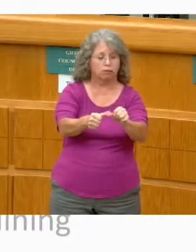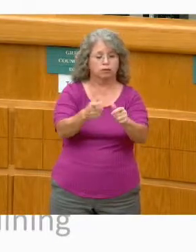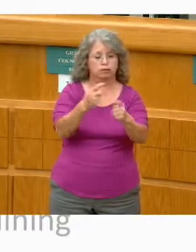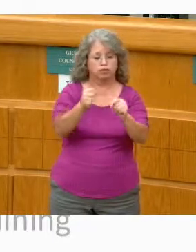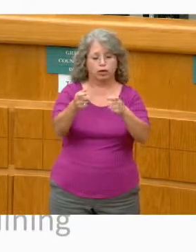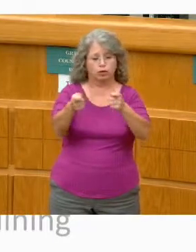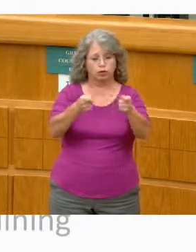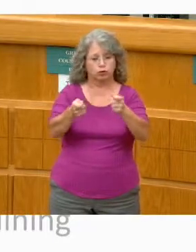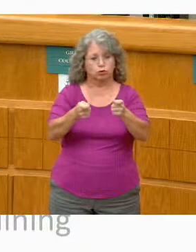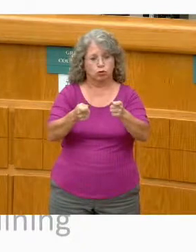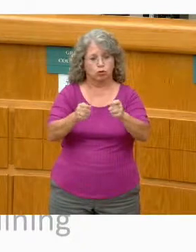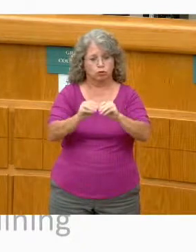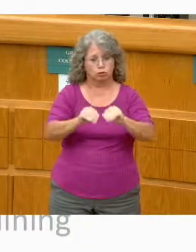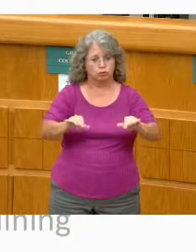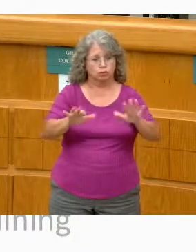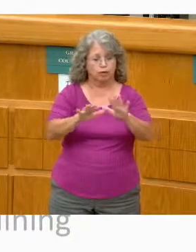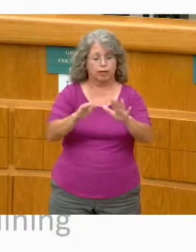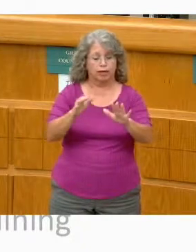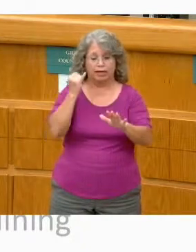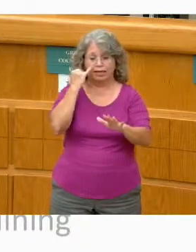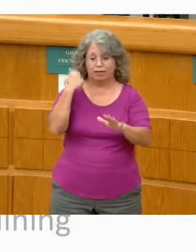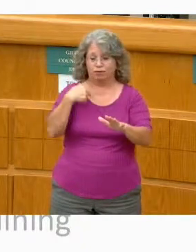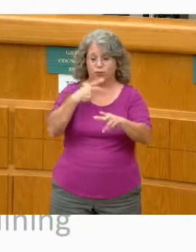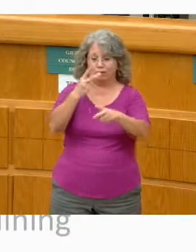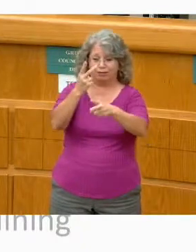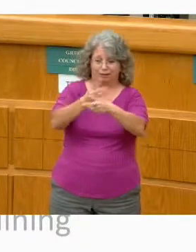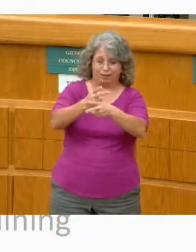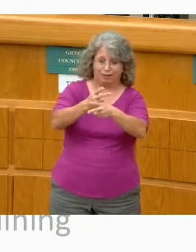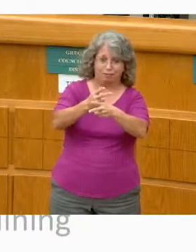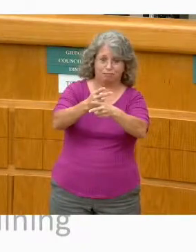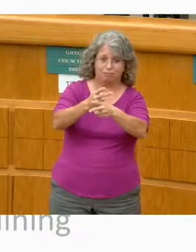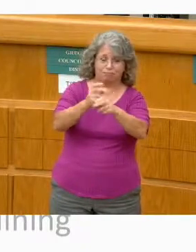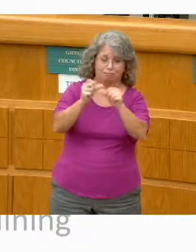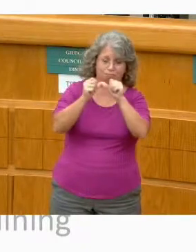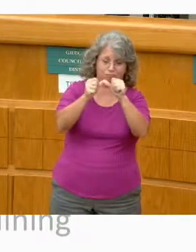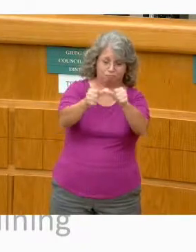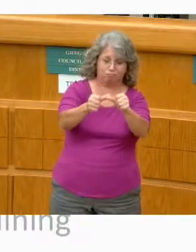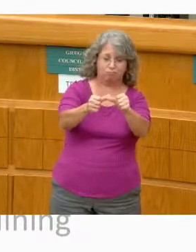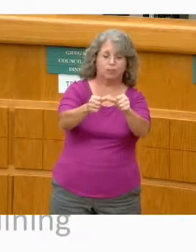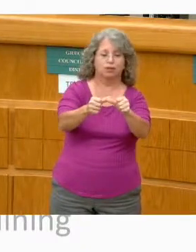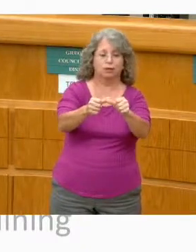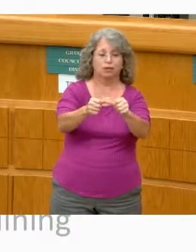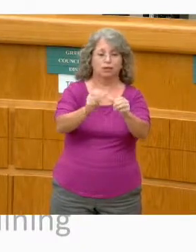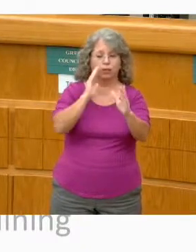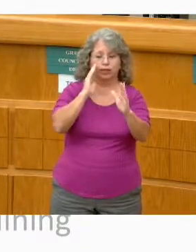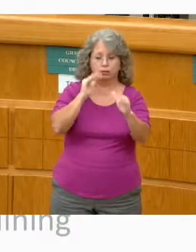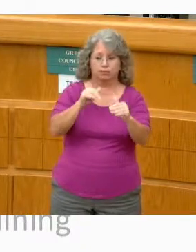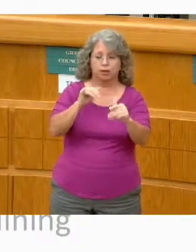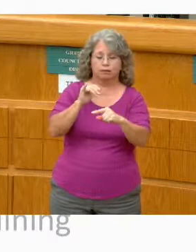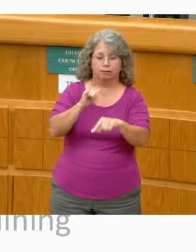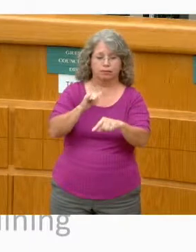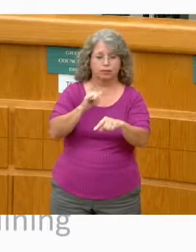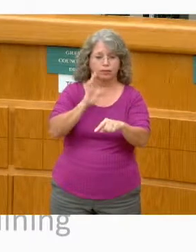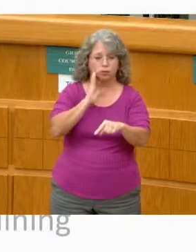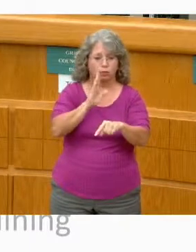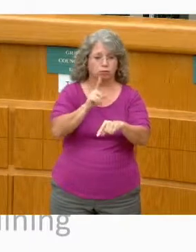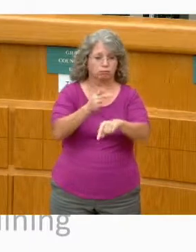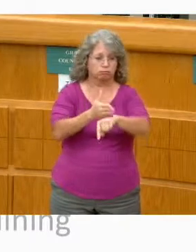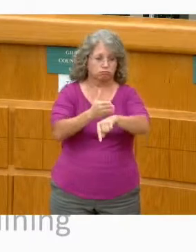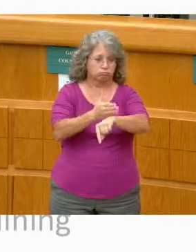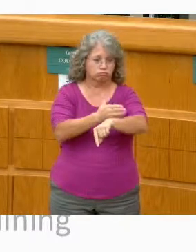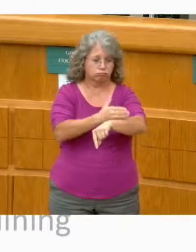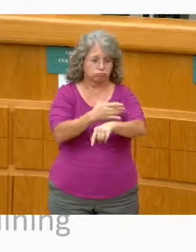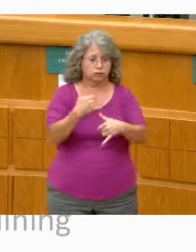to try to control the spread of COVID-19. We keep these same regulations in place, you can expect maybe not too much will